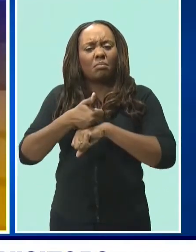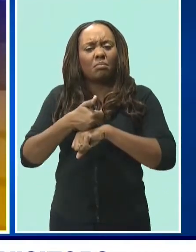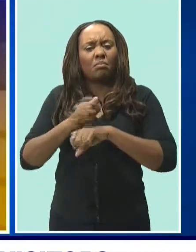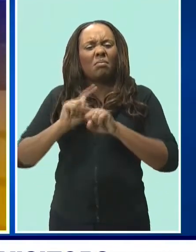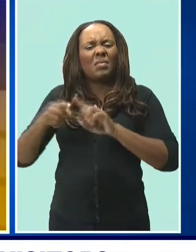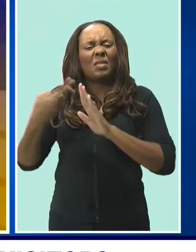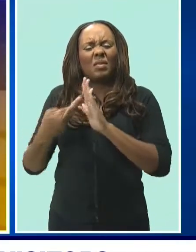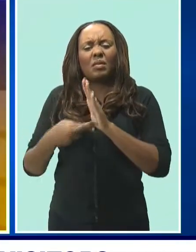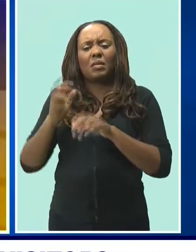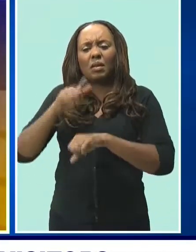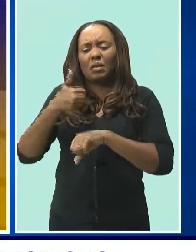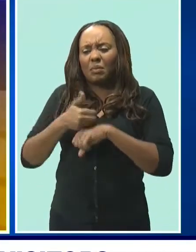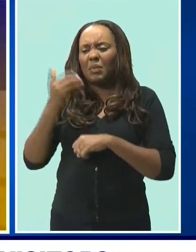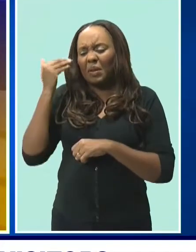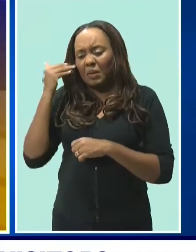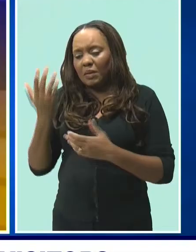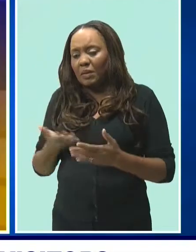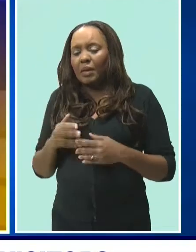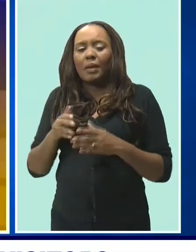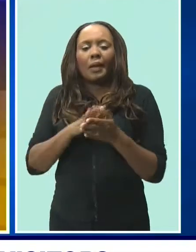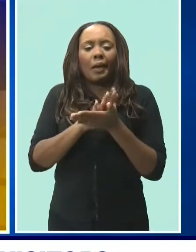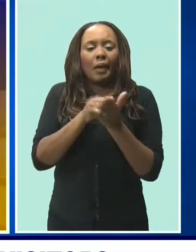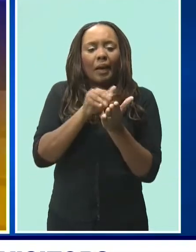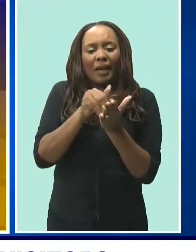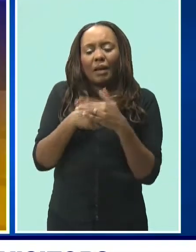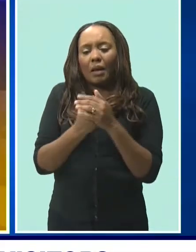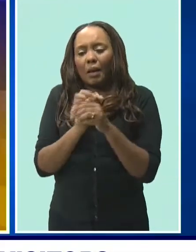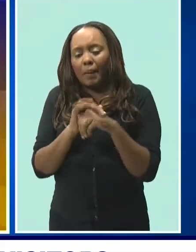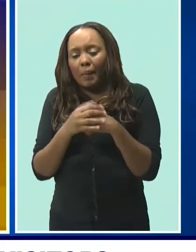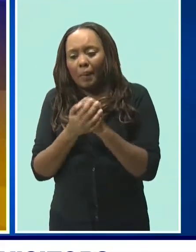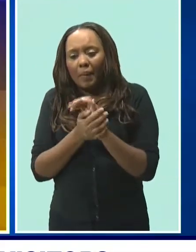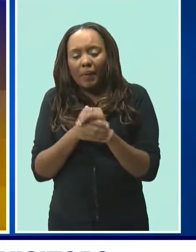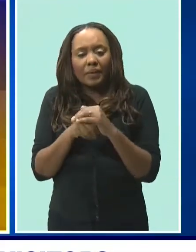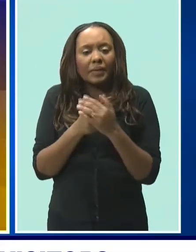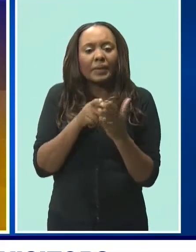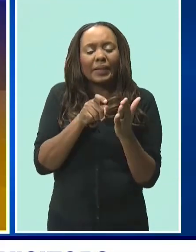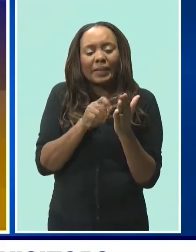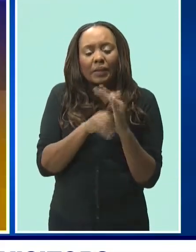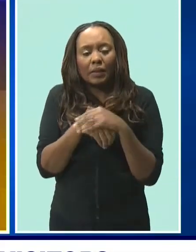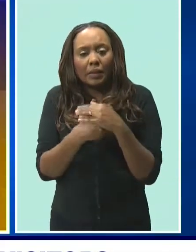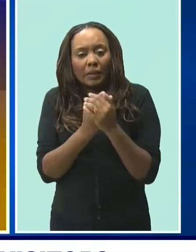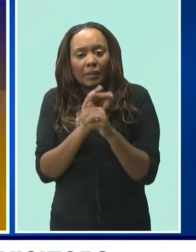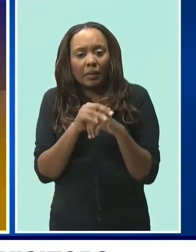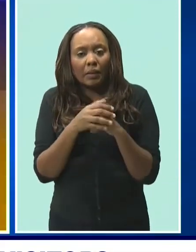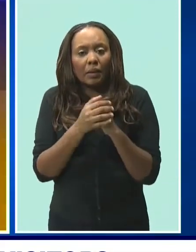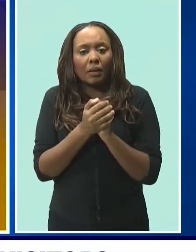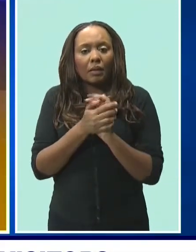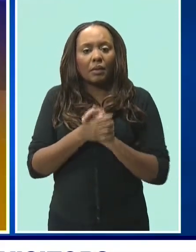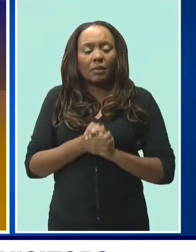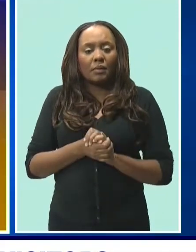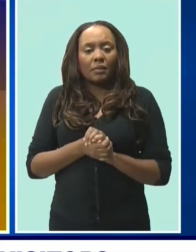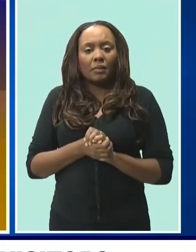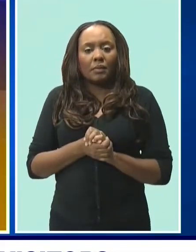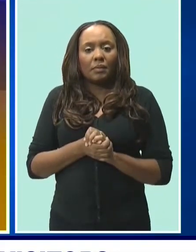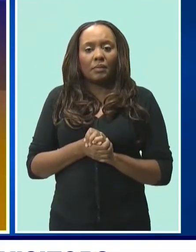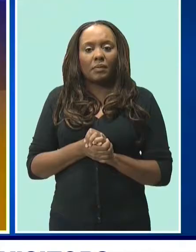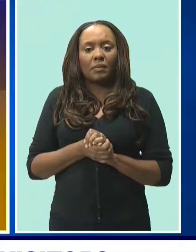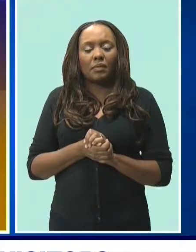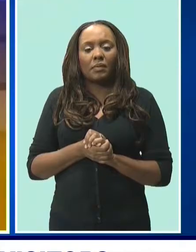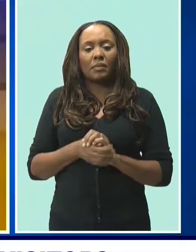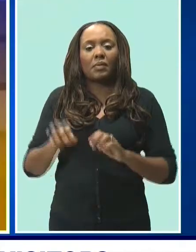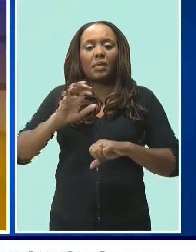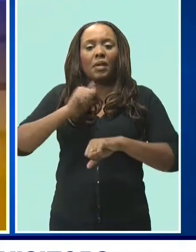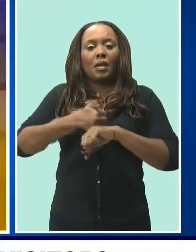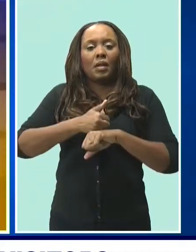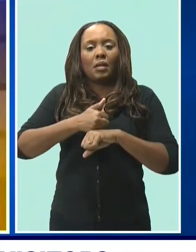We know the standard things with, the hand washing, the social distancing, the erection of screens where